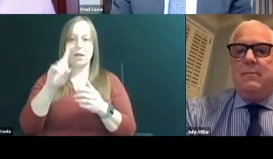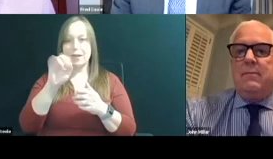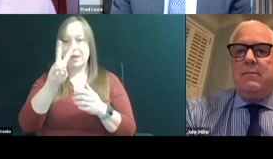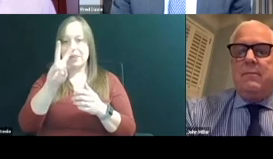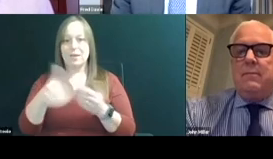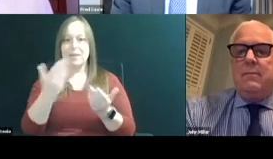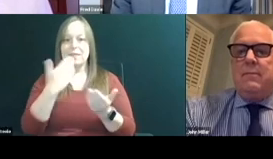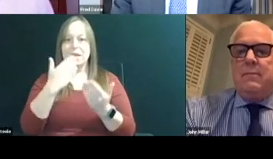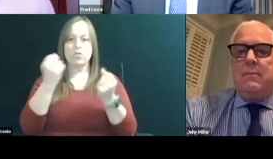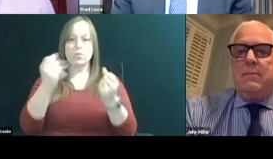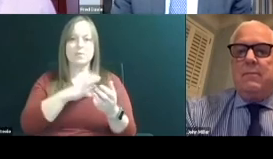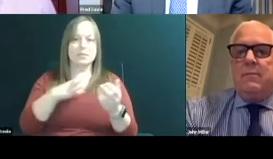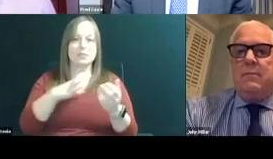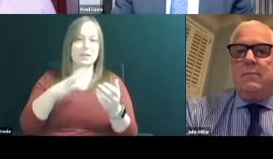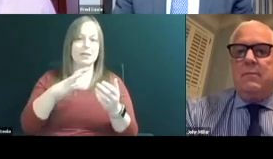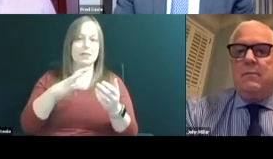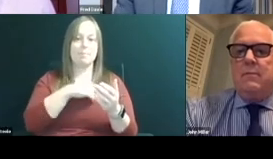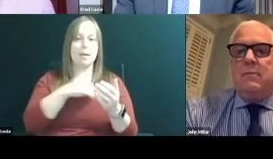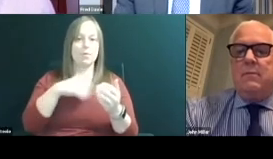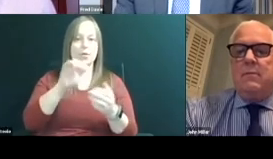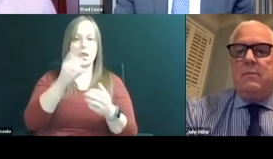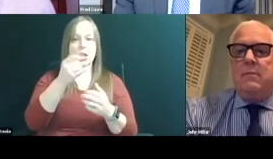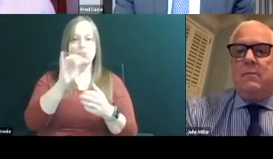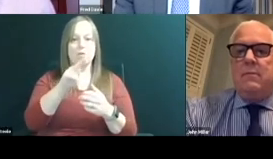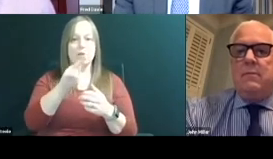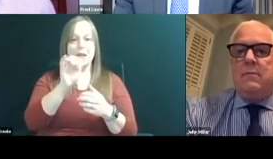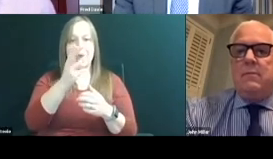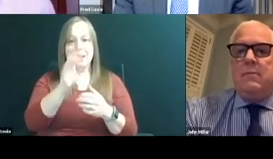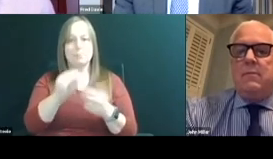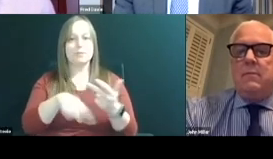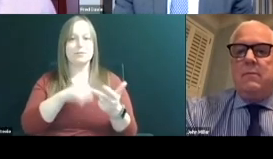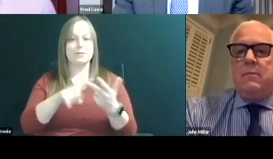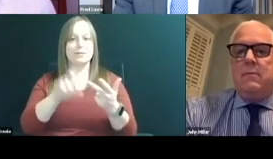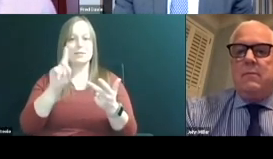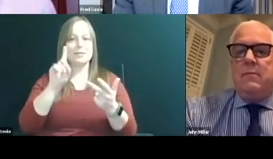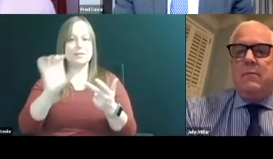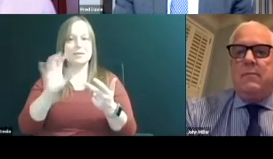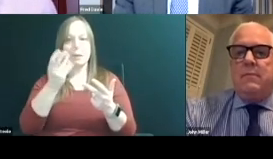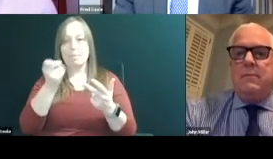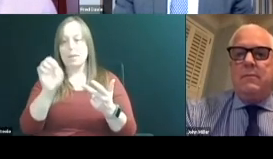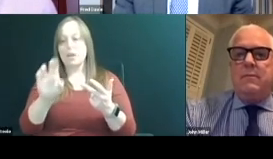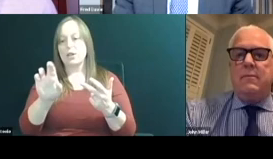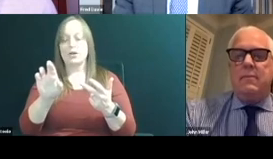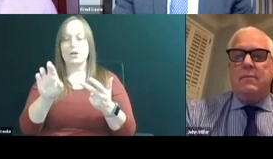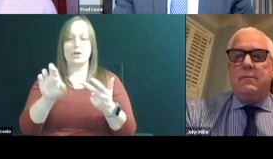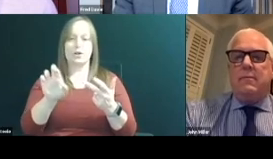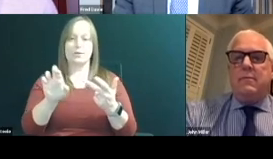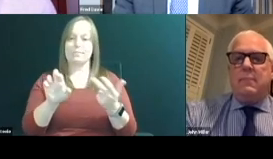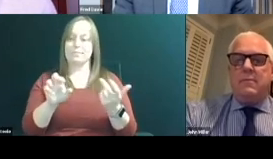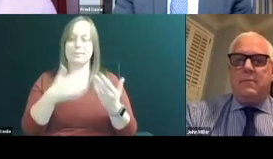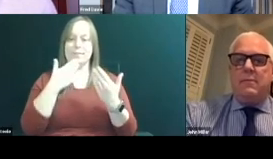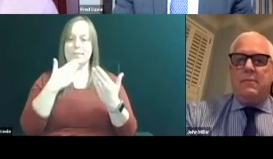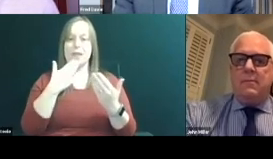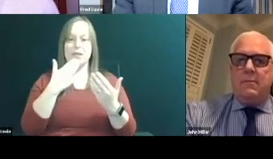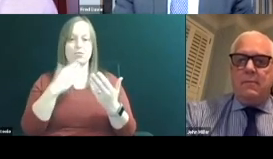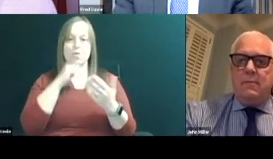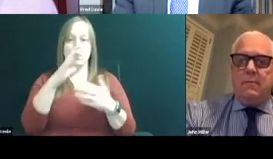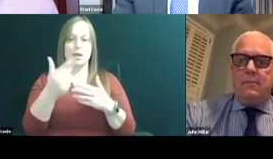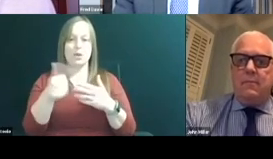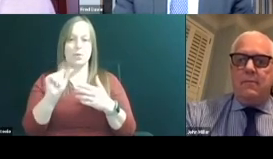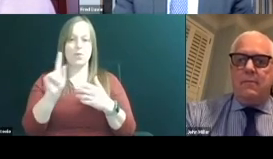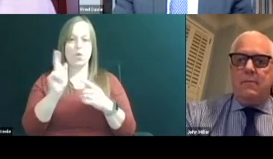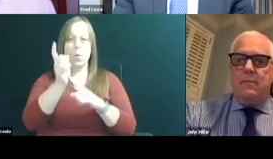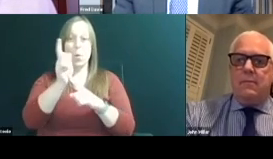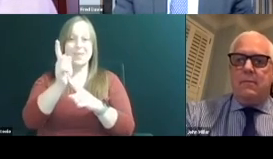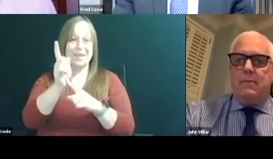so much. City Council Member Adrian Adams, thank you. Deputy Commissioner John Miller, thank you. Don't go anywhere, anybody, for just